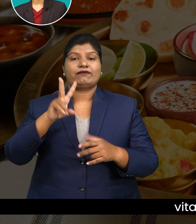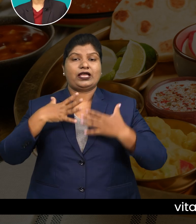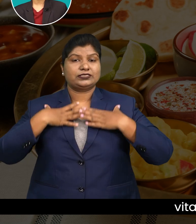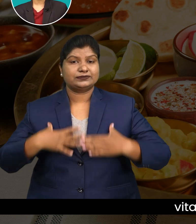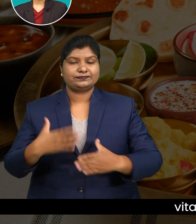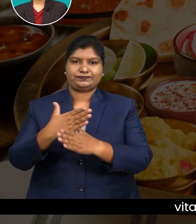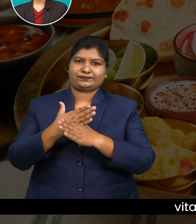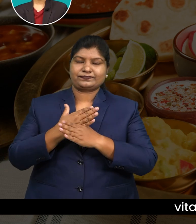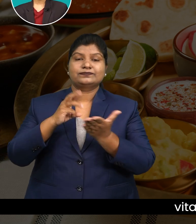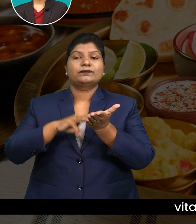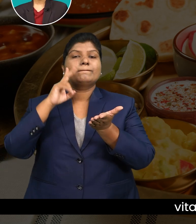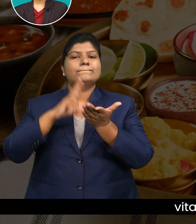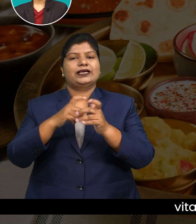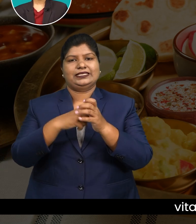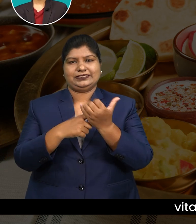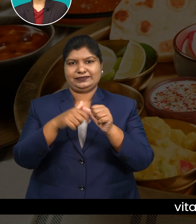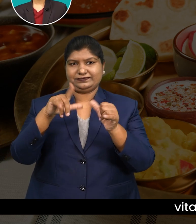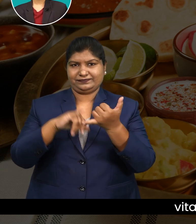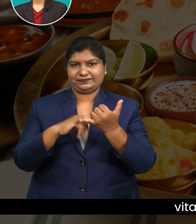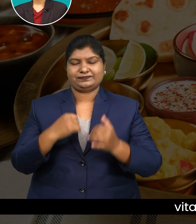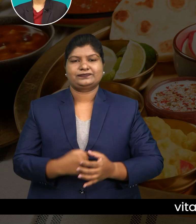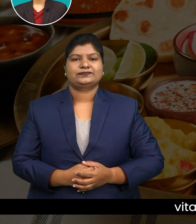and minerals.